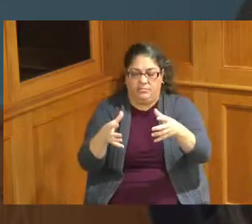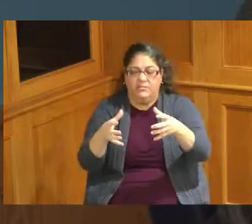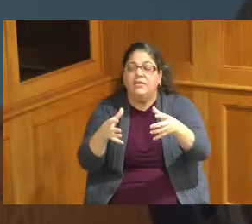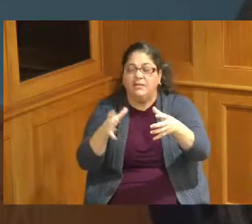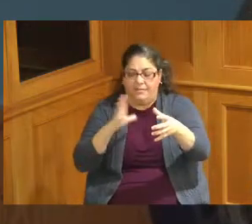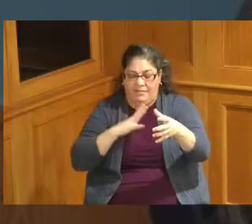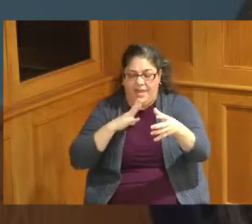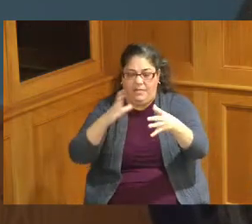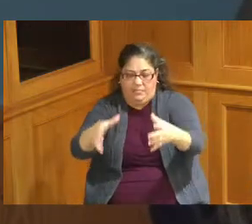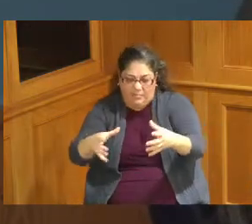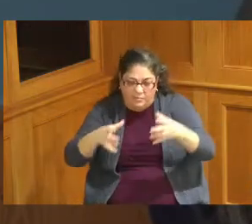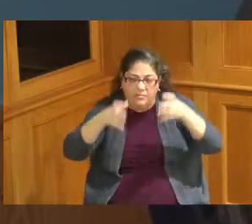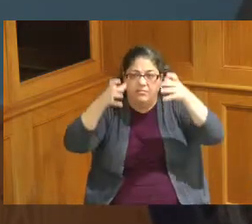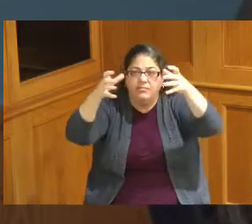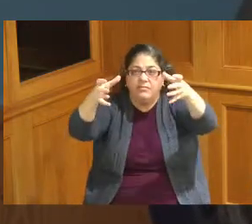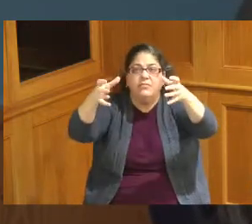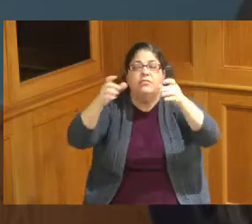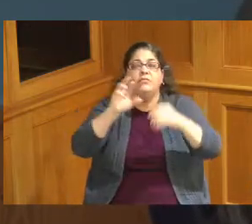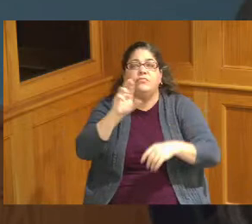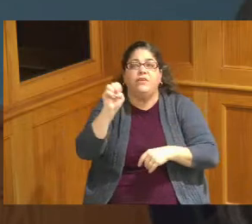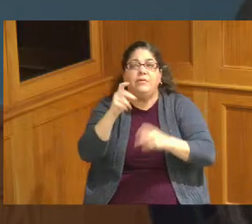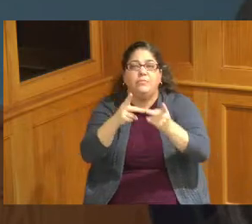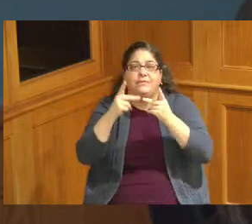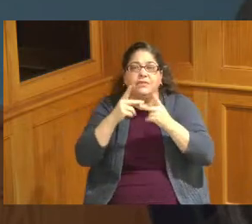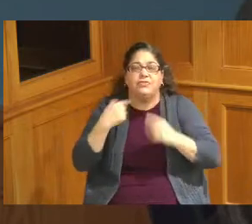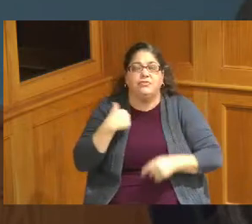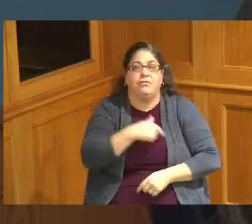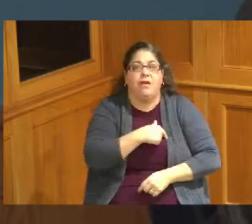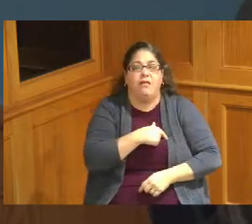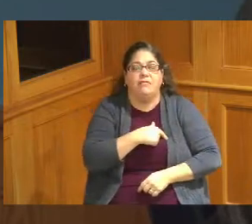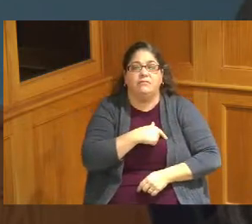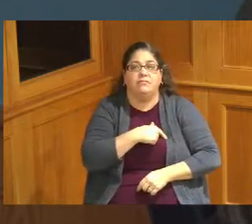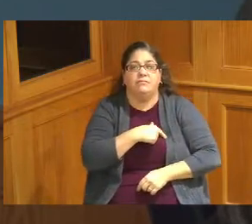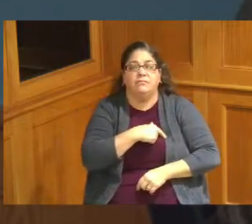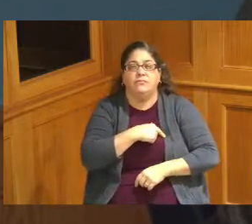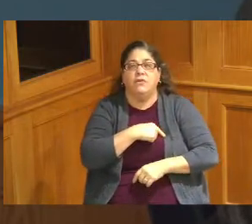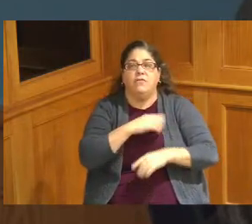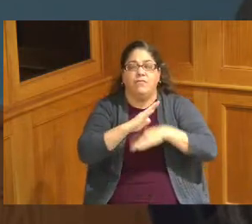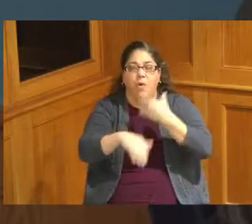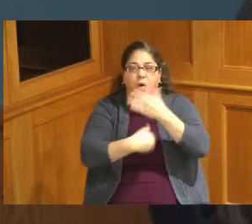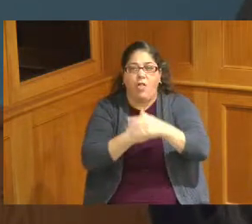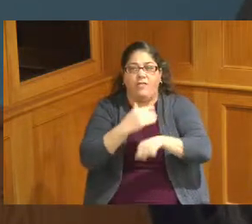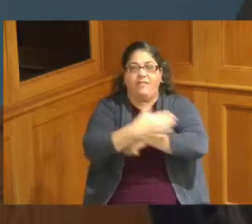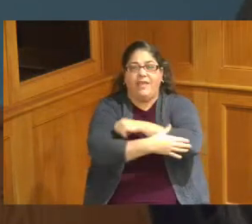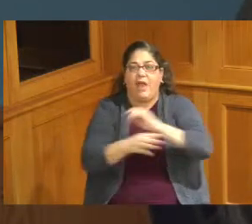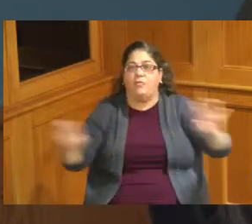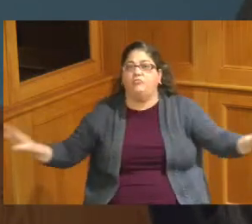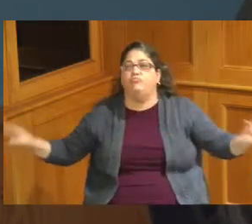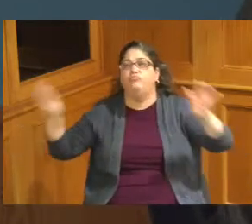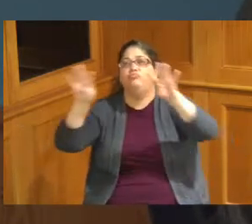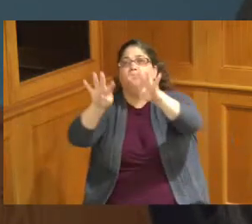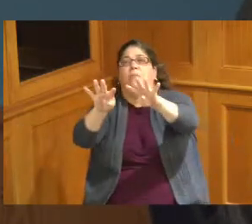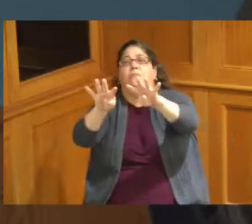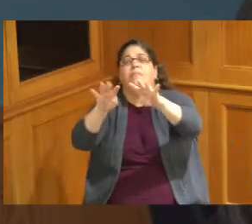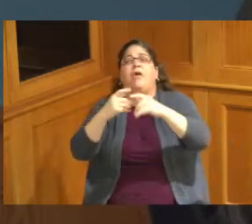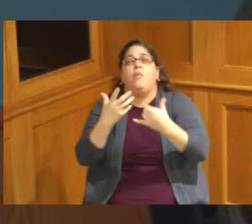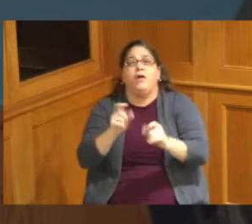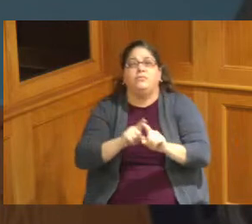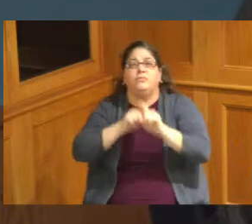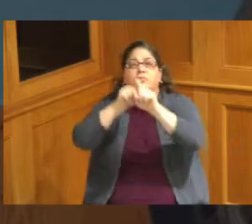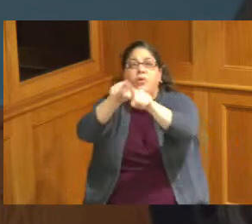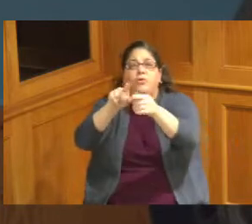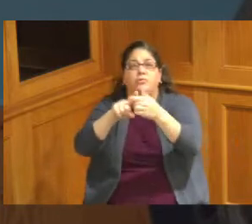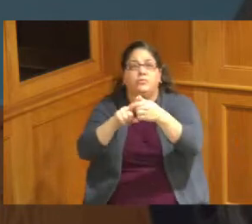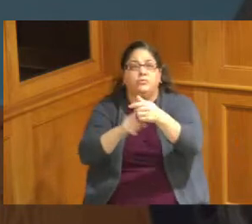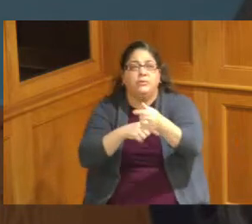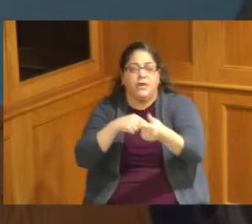us, Hamilton County, Ohio, as the #1 county for small businesses, meaning I want to go there because it's